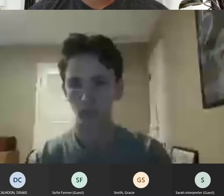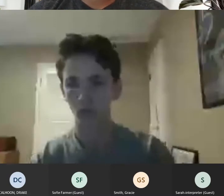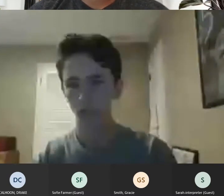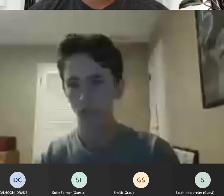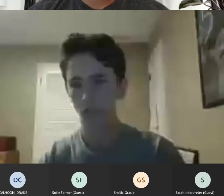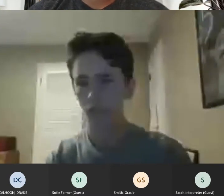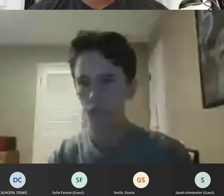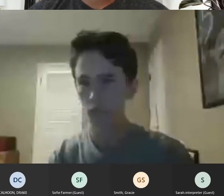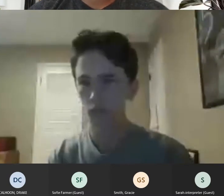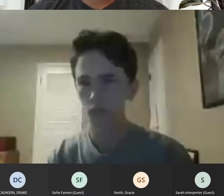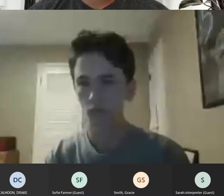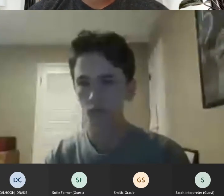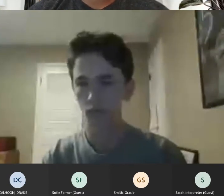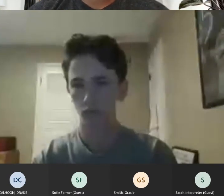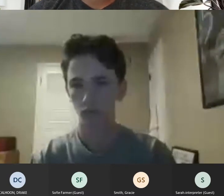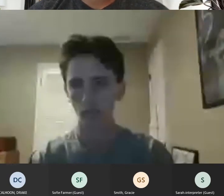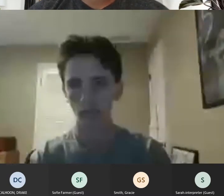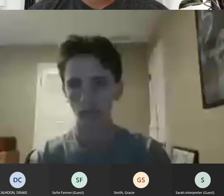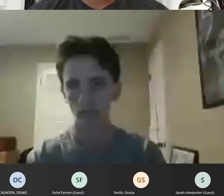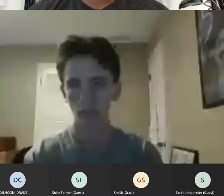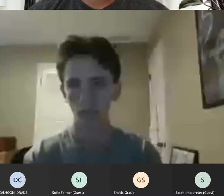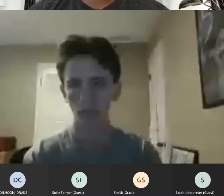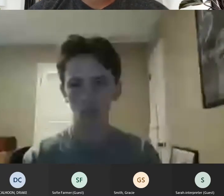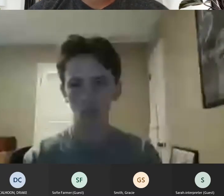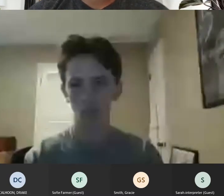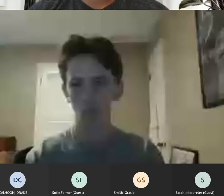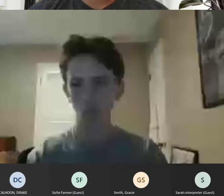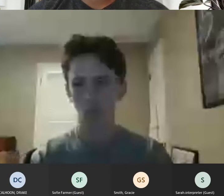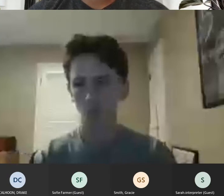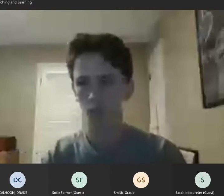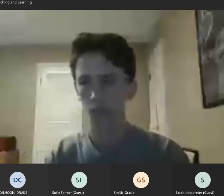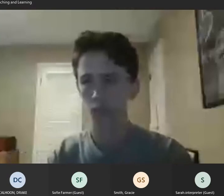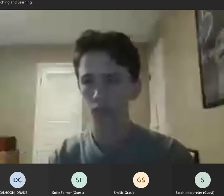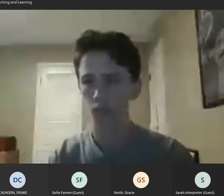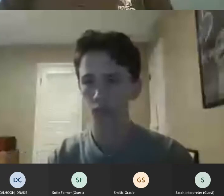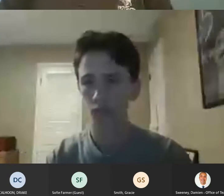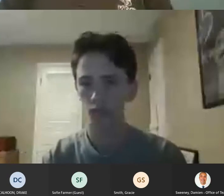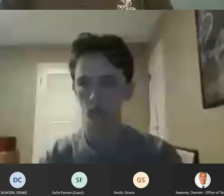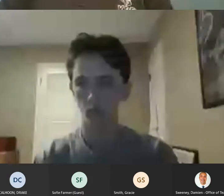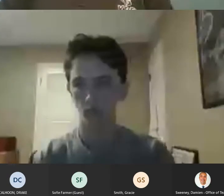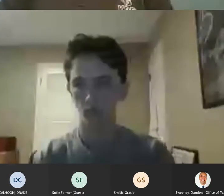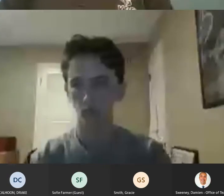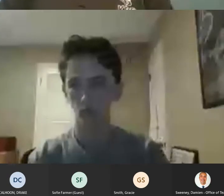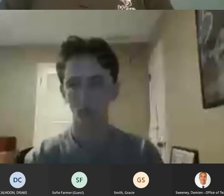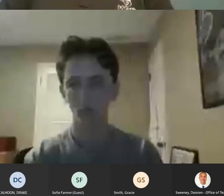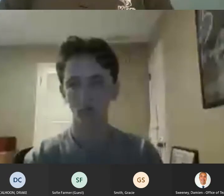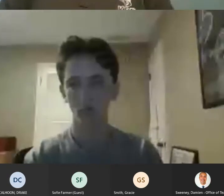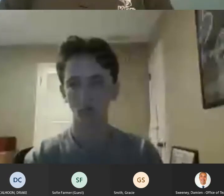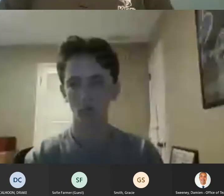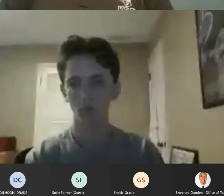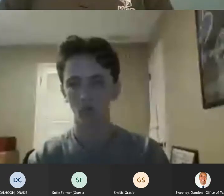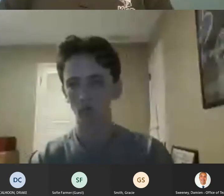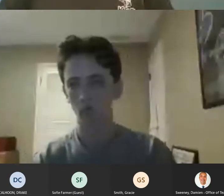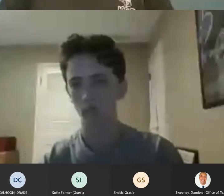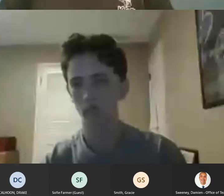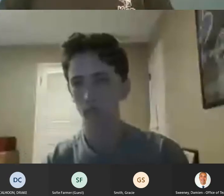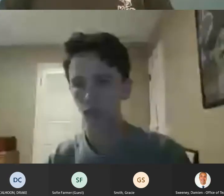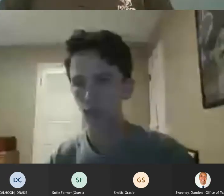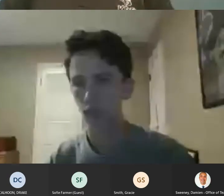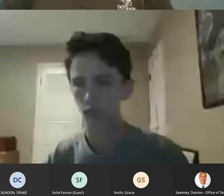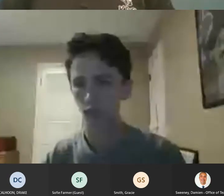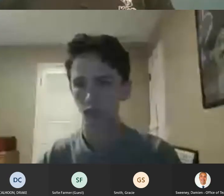and take meeting notes. So I will put the exit form in here. This is just another way for you to share feedback